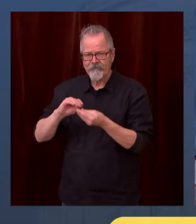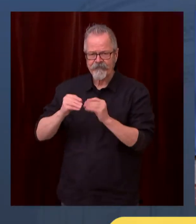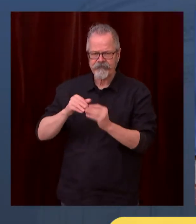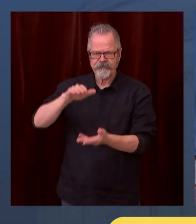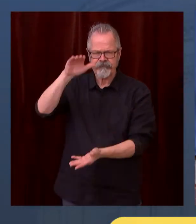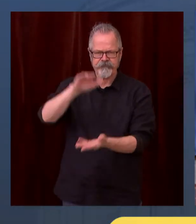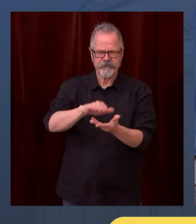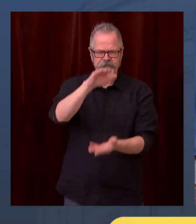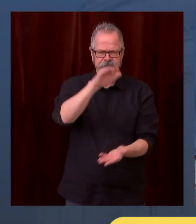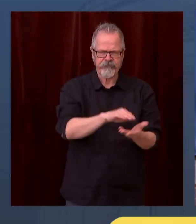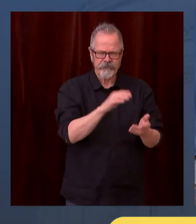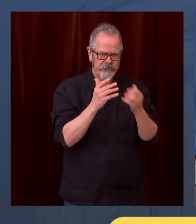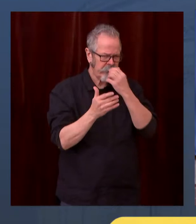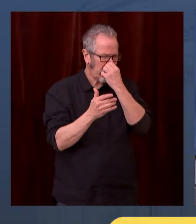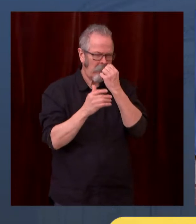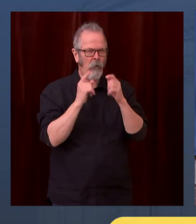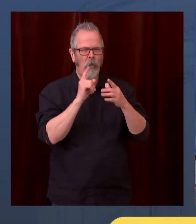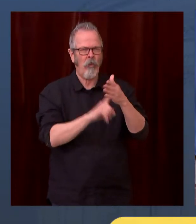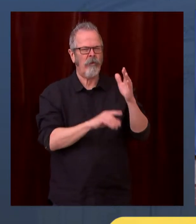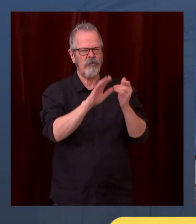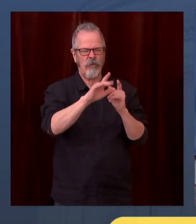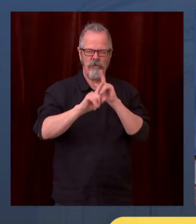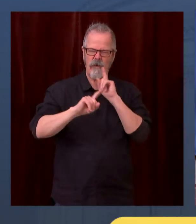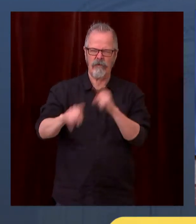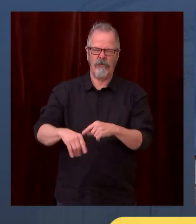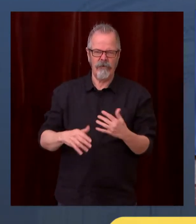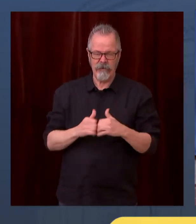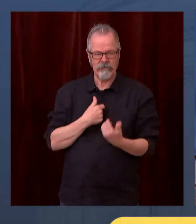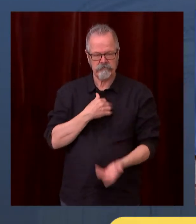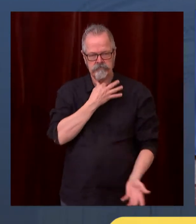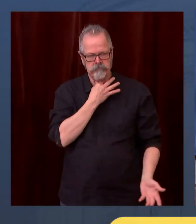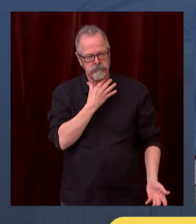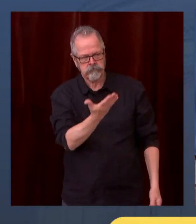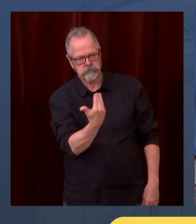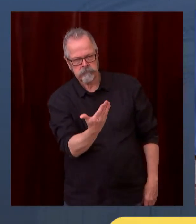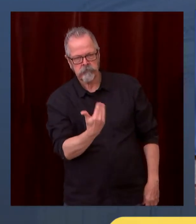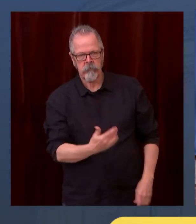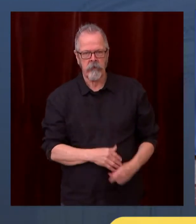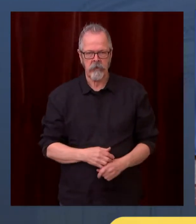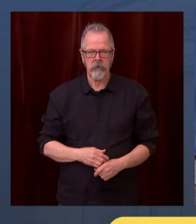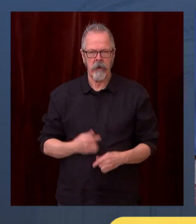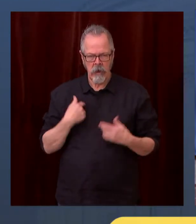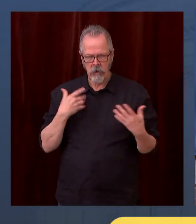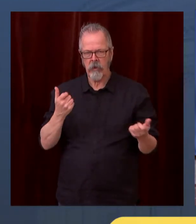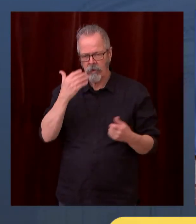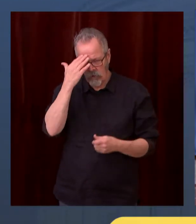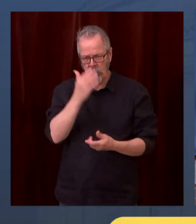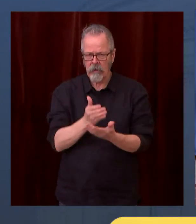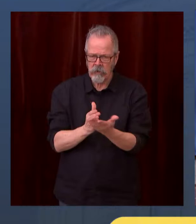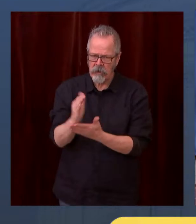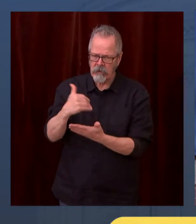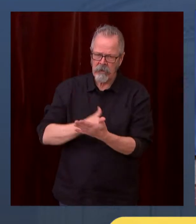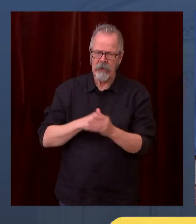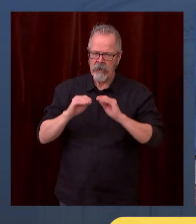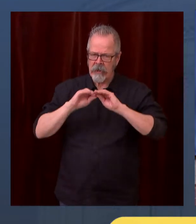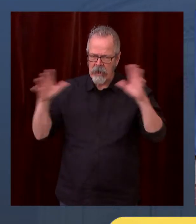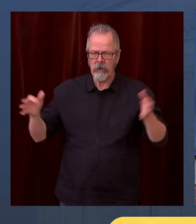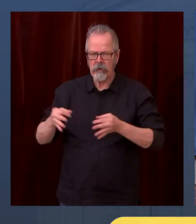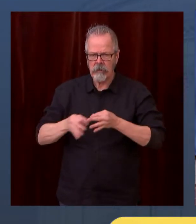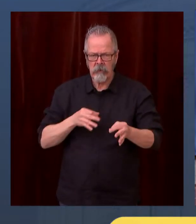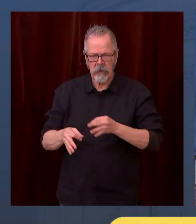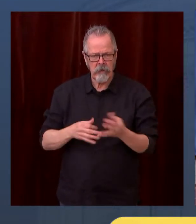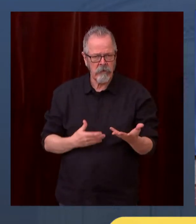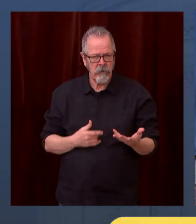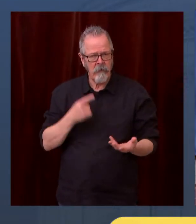just respond to that? And specifically, they're requesting more transparency and rationale behind decision-making be provided publicly via the